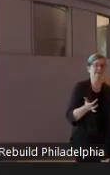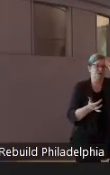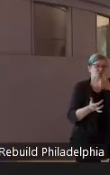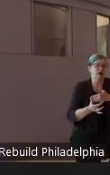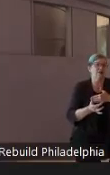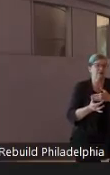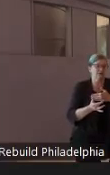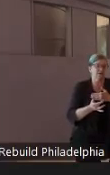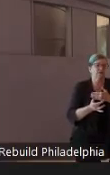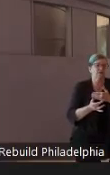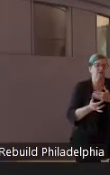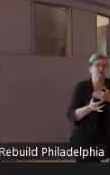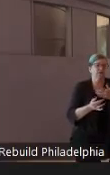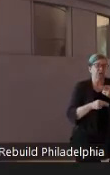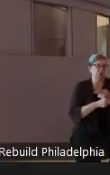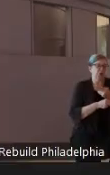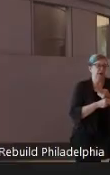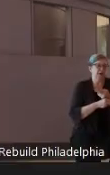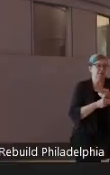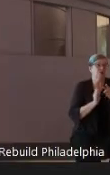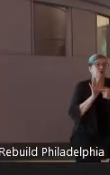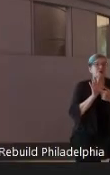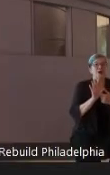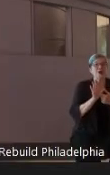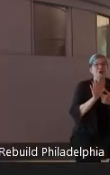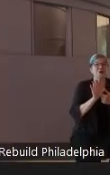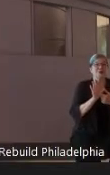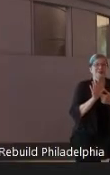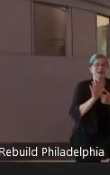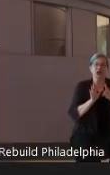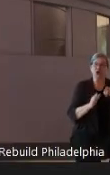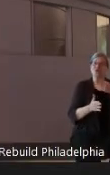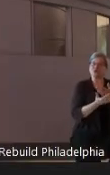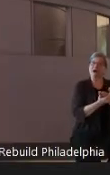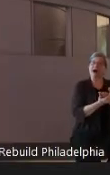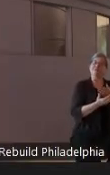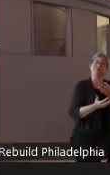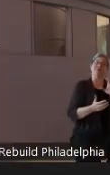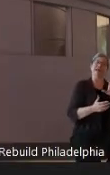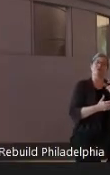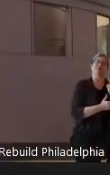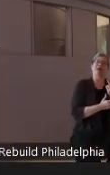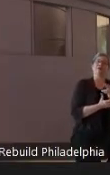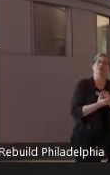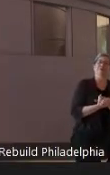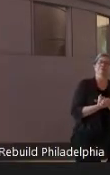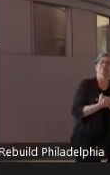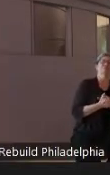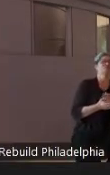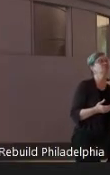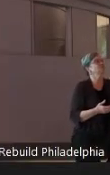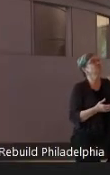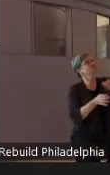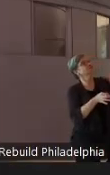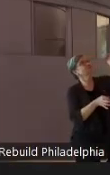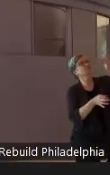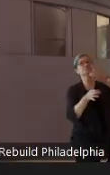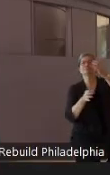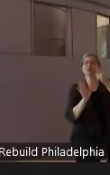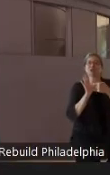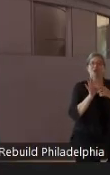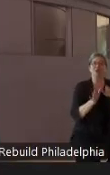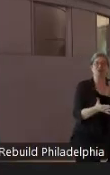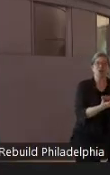area, and reuse those to signify, you've arrived at Carousel House. Next